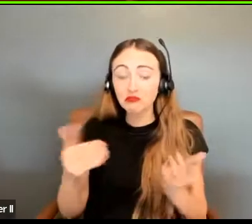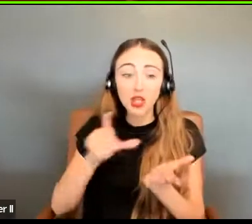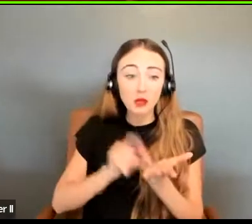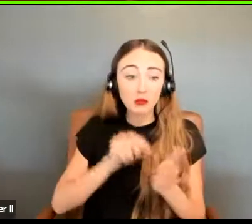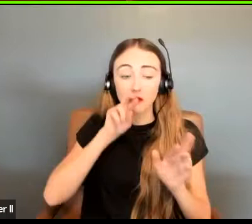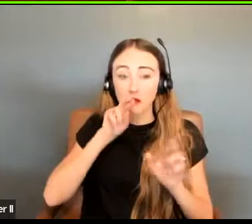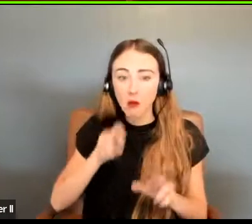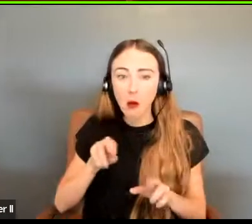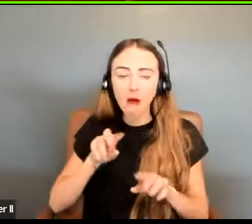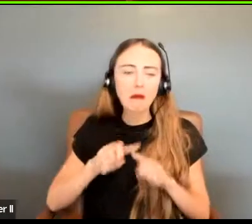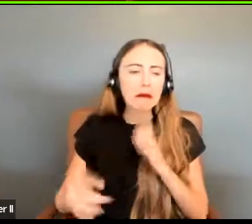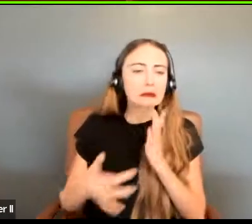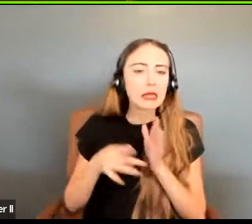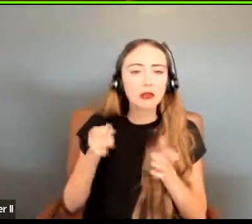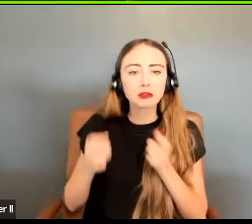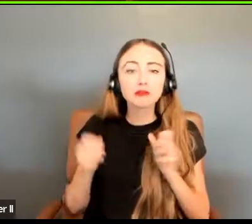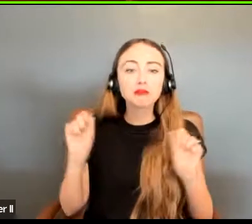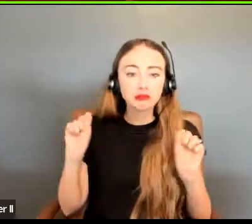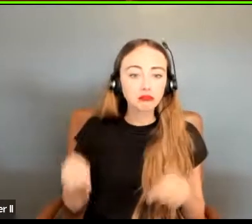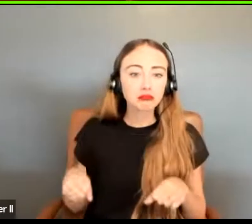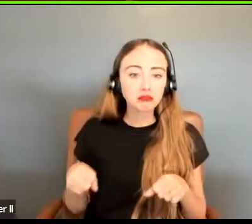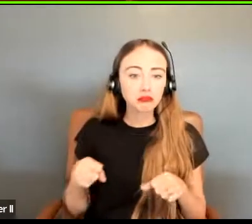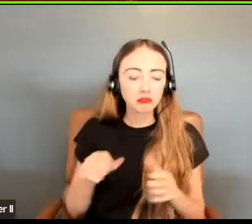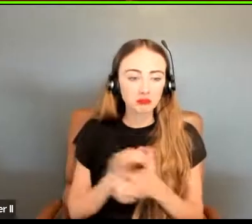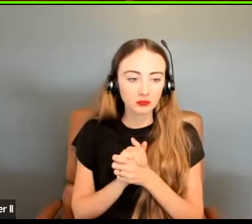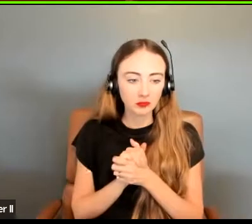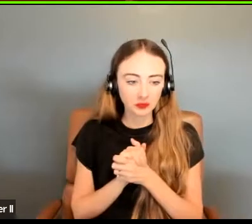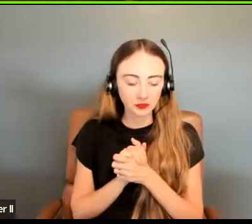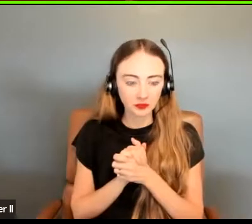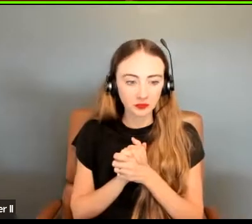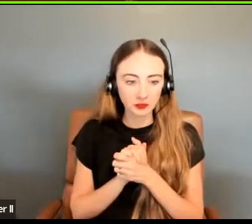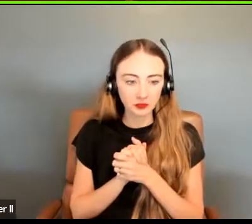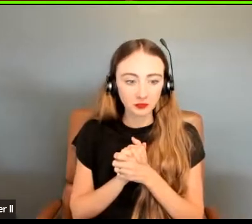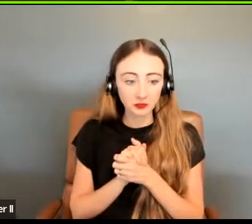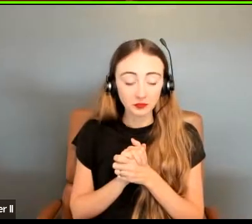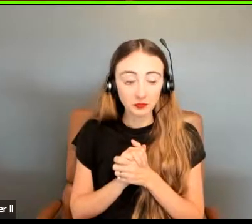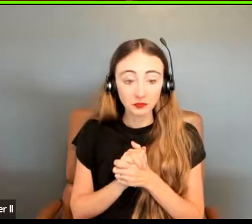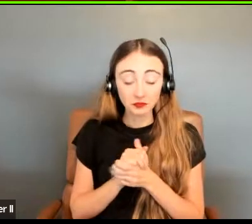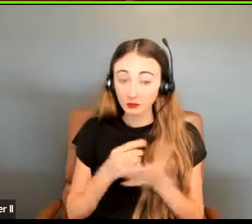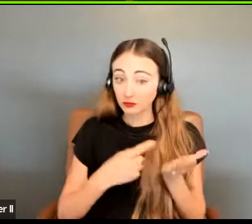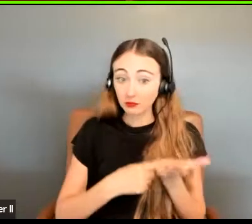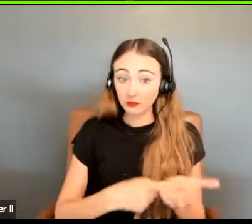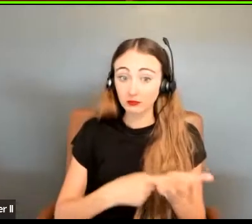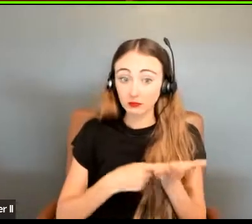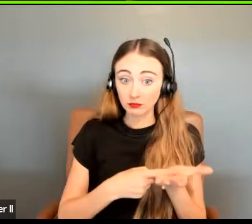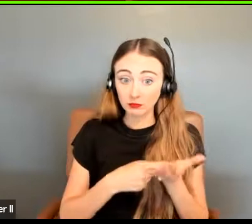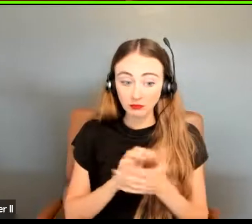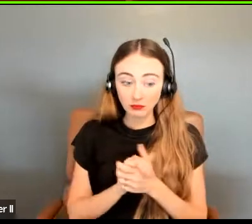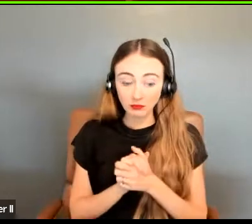report with leave for staff to make technical conforming and editorial changes. Is there discussion?